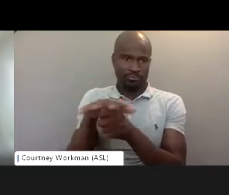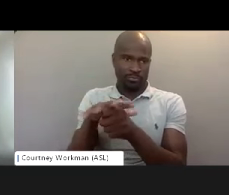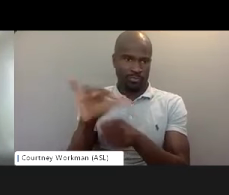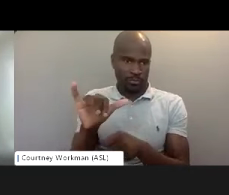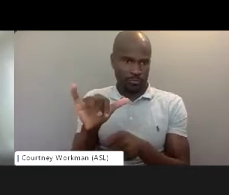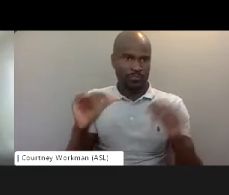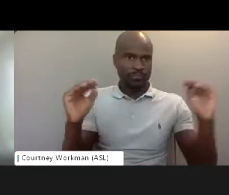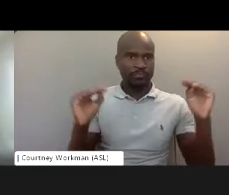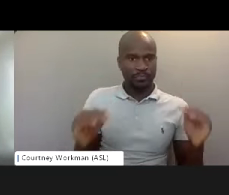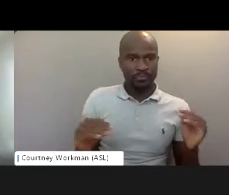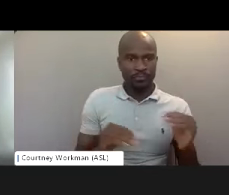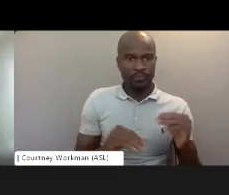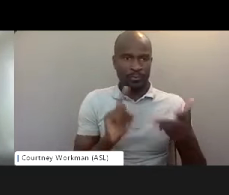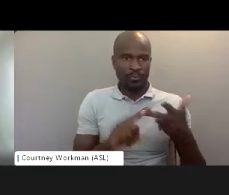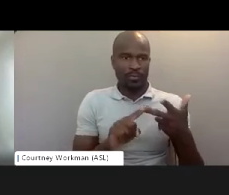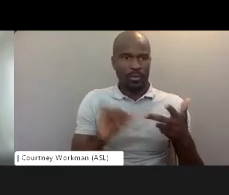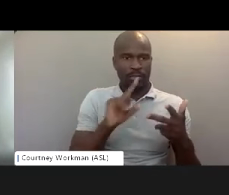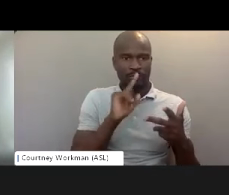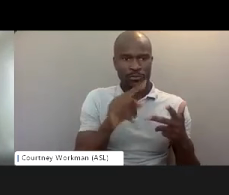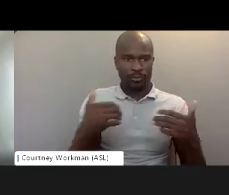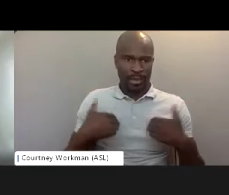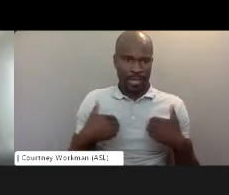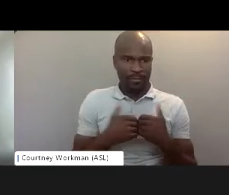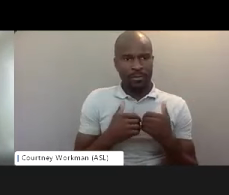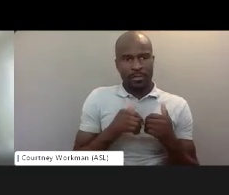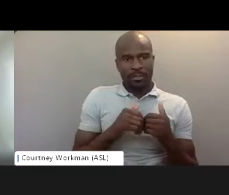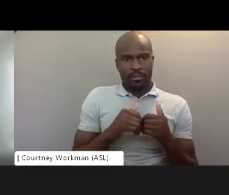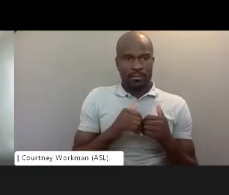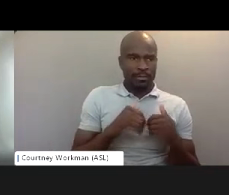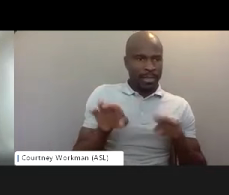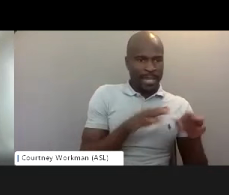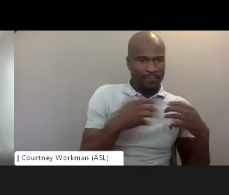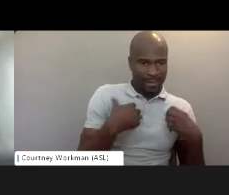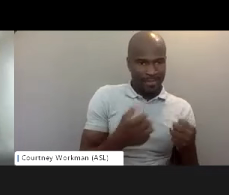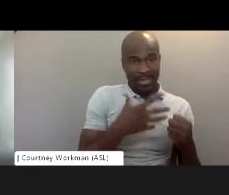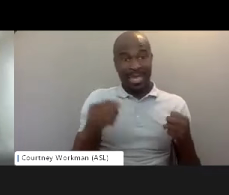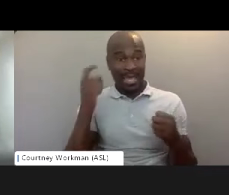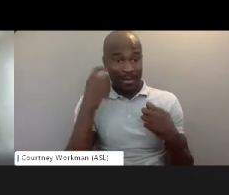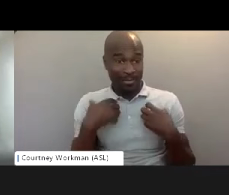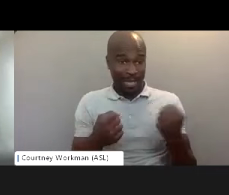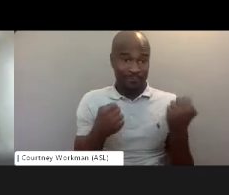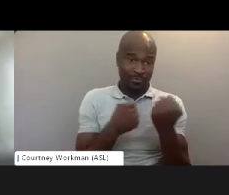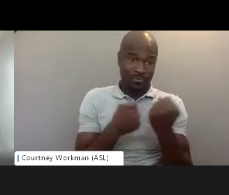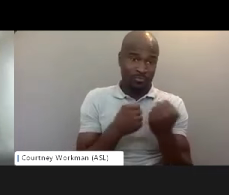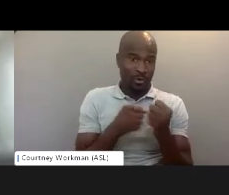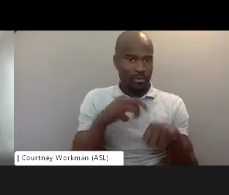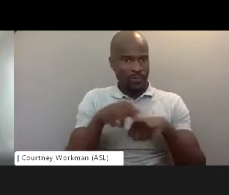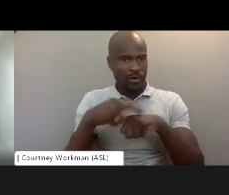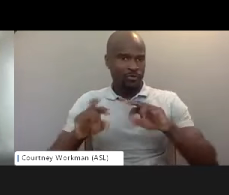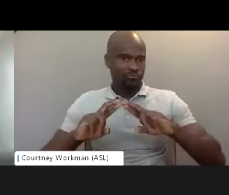to those longer term evidence-based interventions, because we're not going to do those interventions right away. Those will come a little bit later. Next